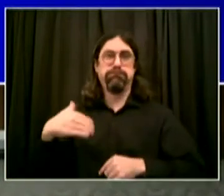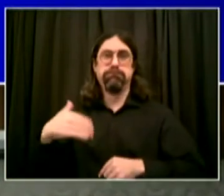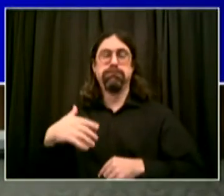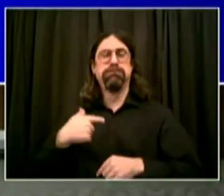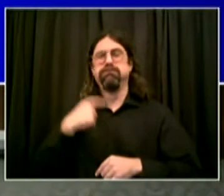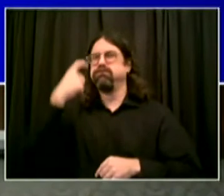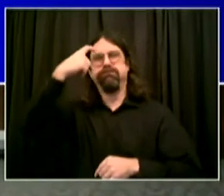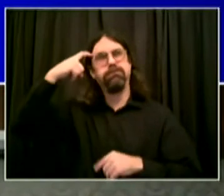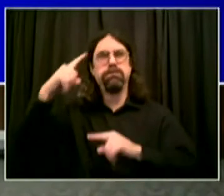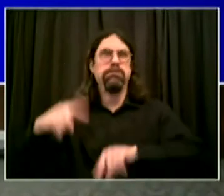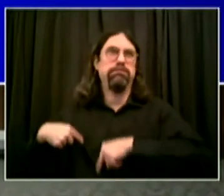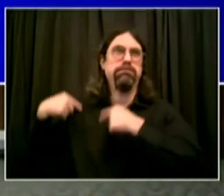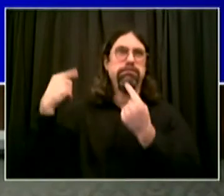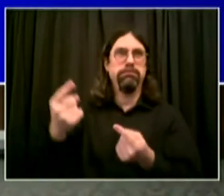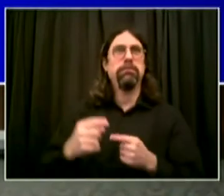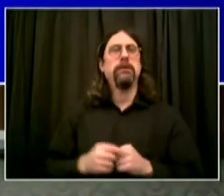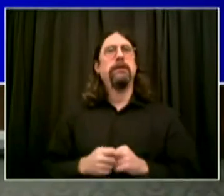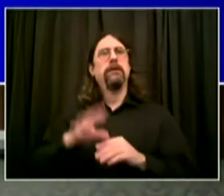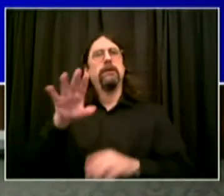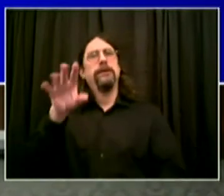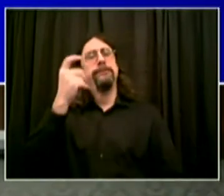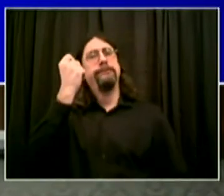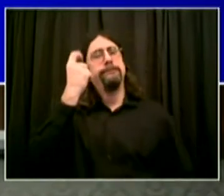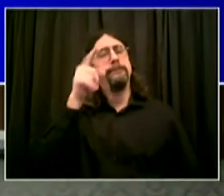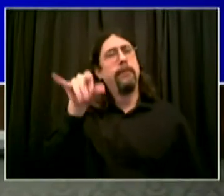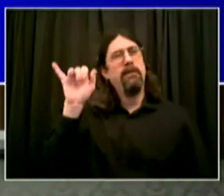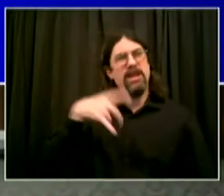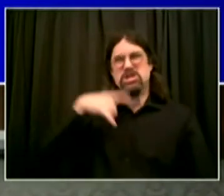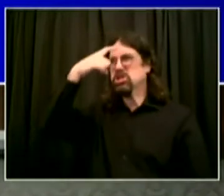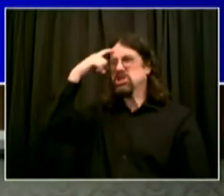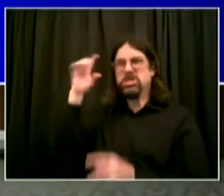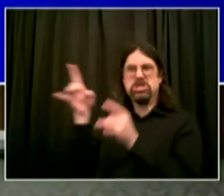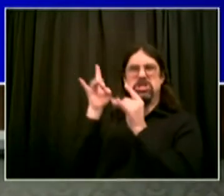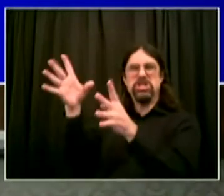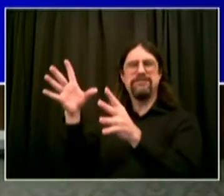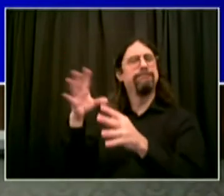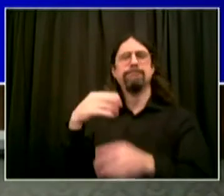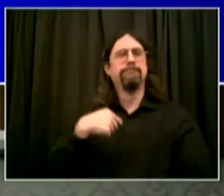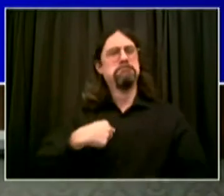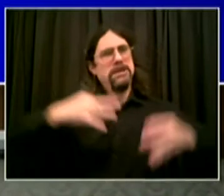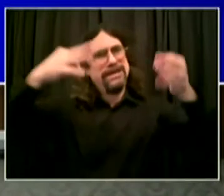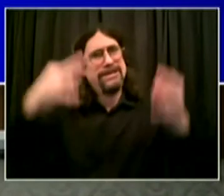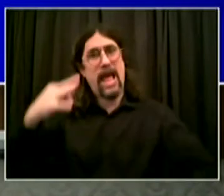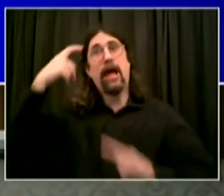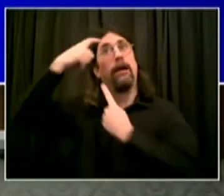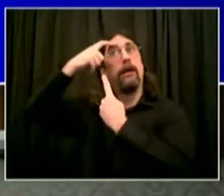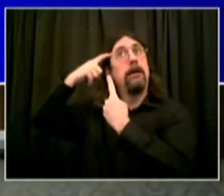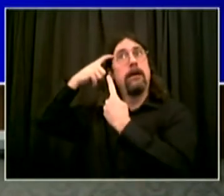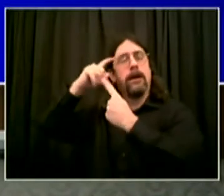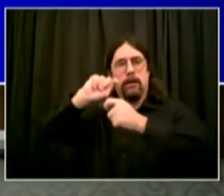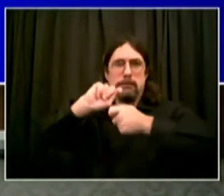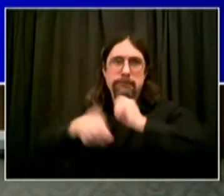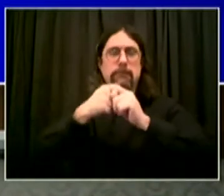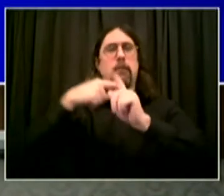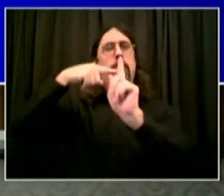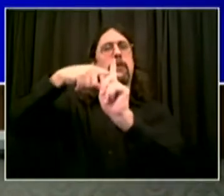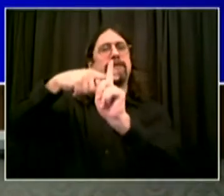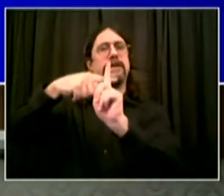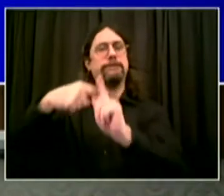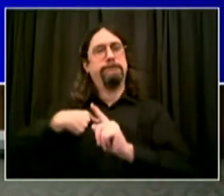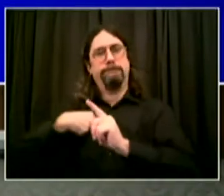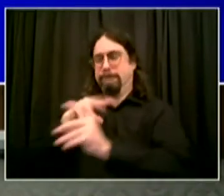lower income communities with higher crime rates, like the one I grew up in South Jamaica, Queens, a role